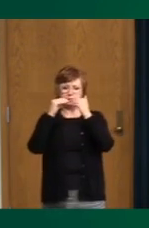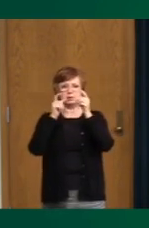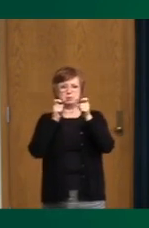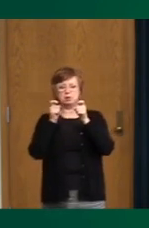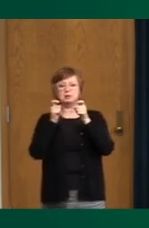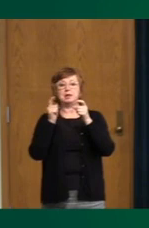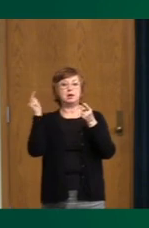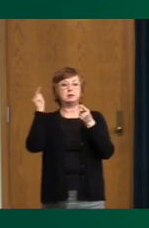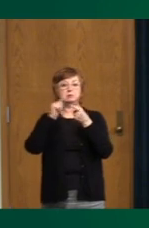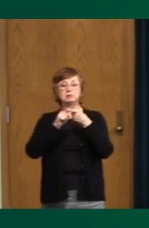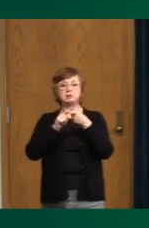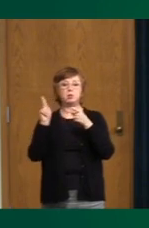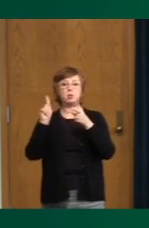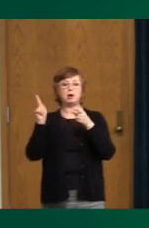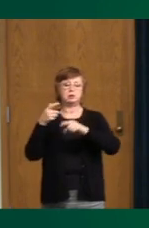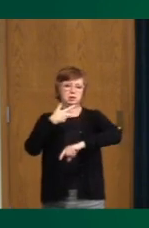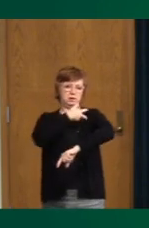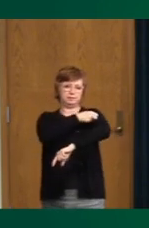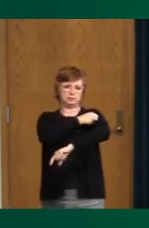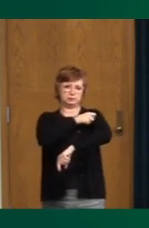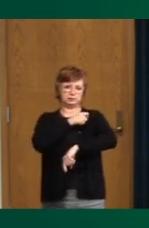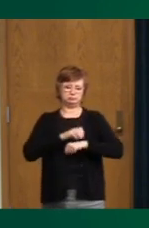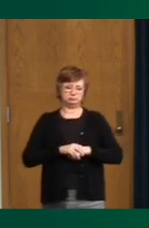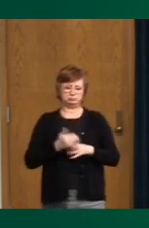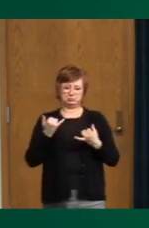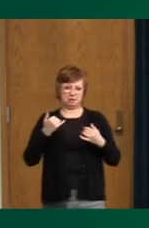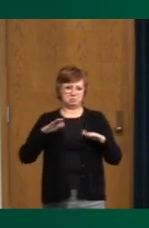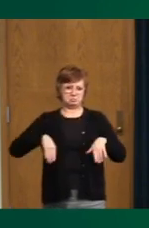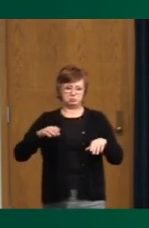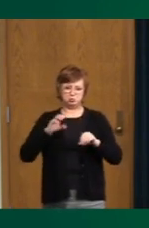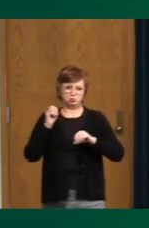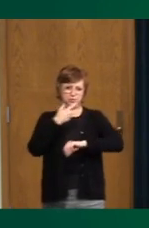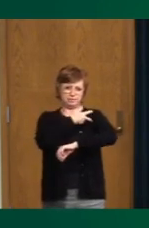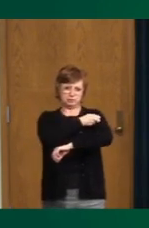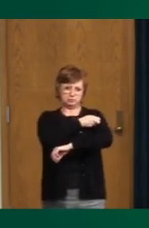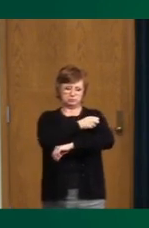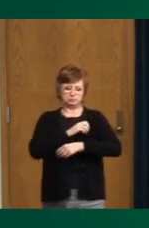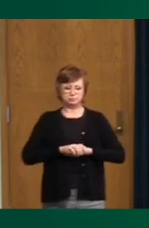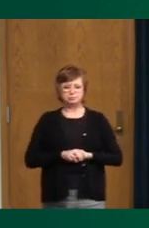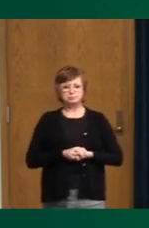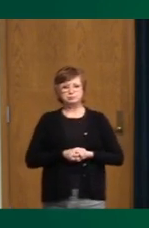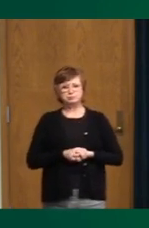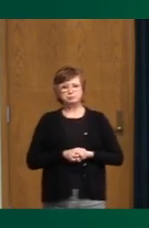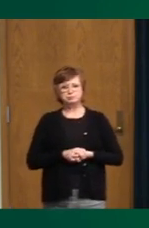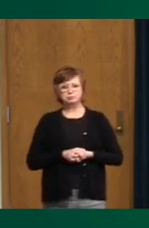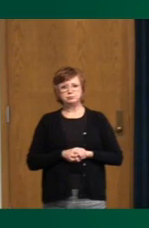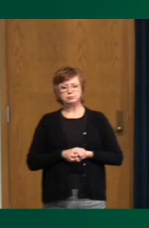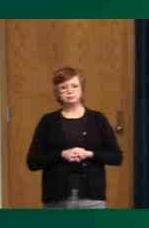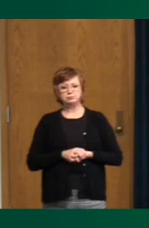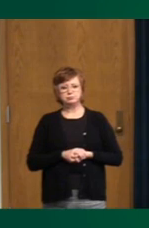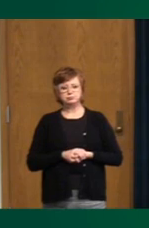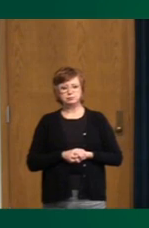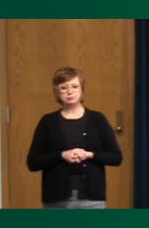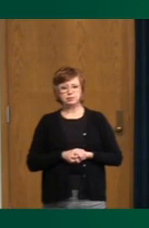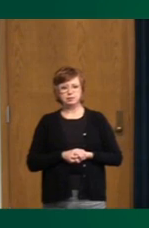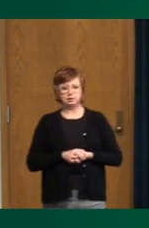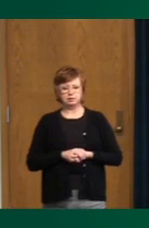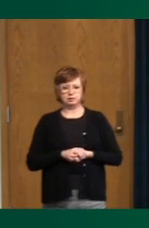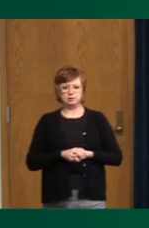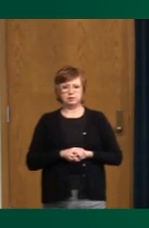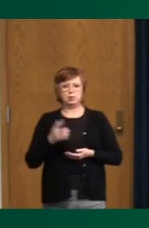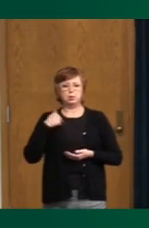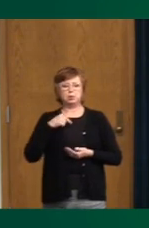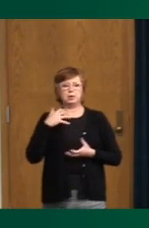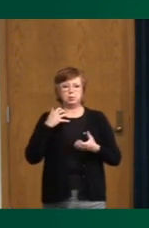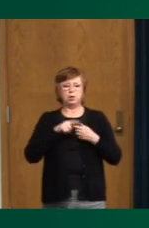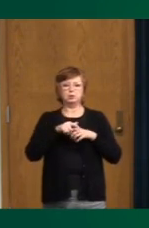to an effective vaccine. And that's why we're making the decisions that we are here today, is to curb the spread of COVID-19. Our